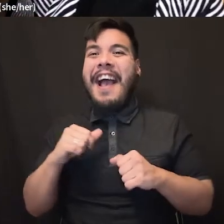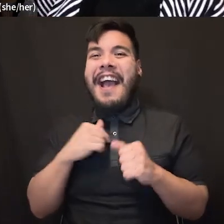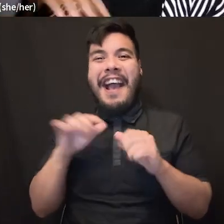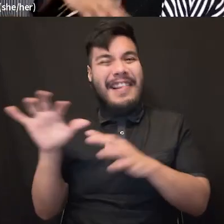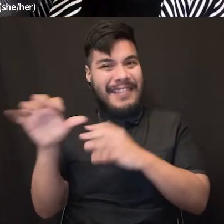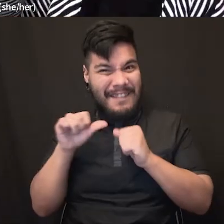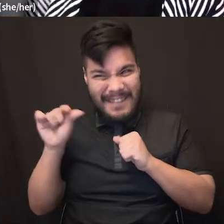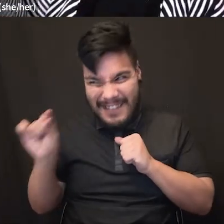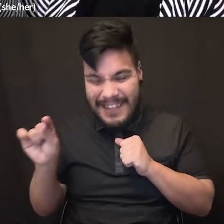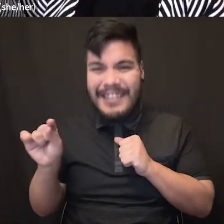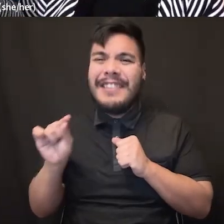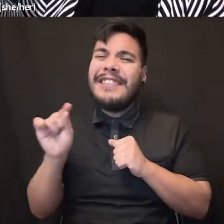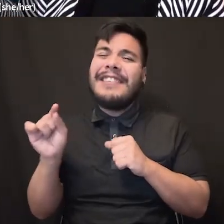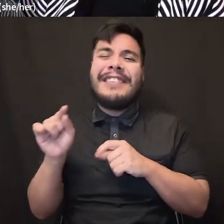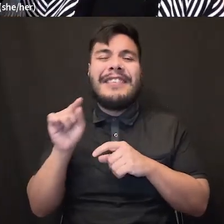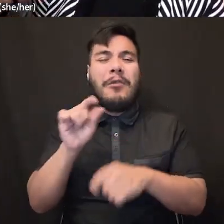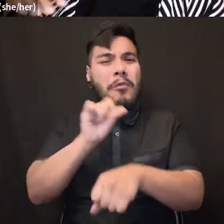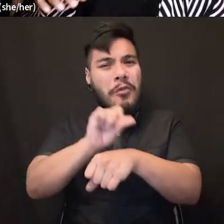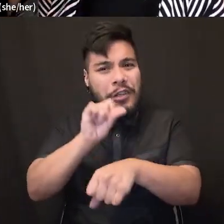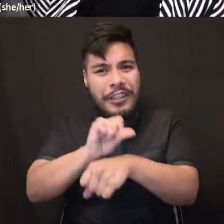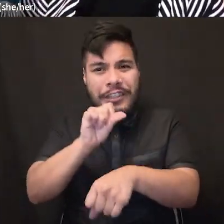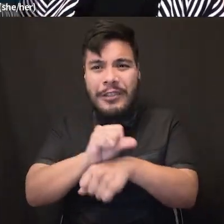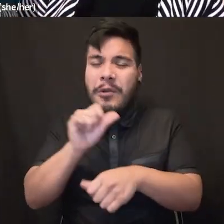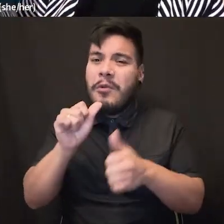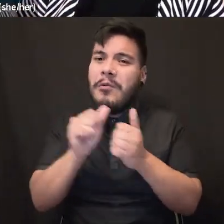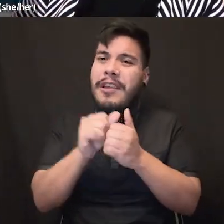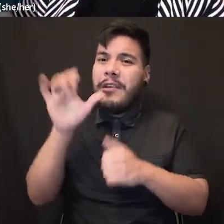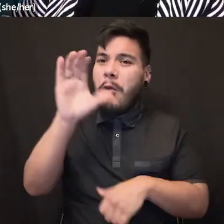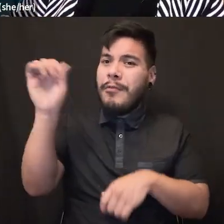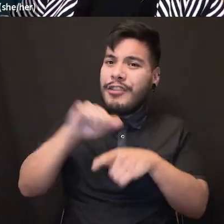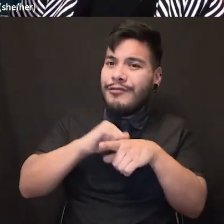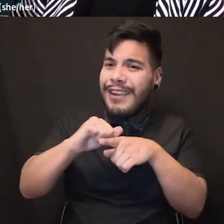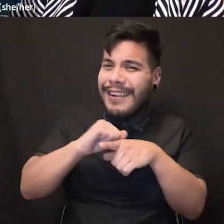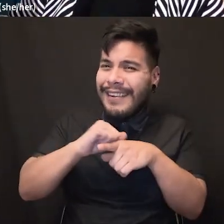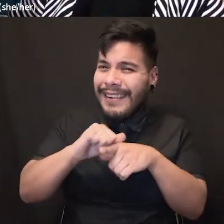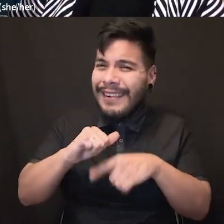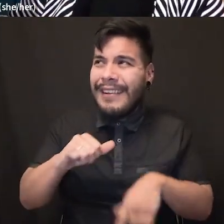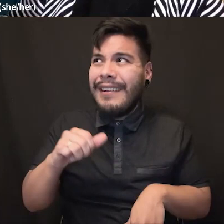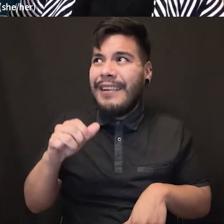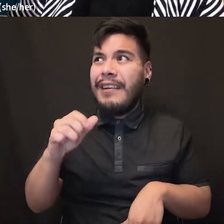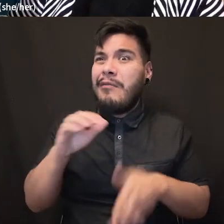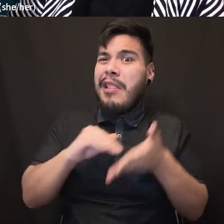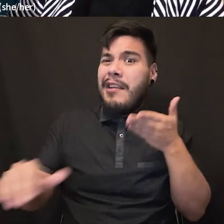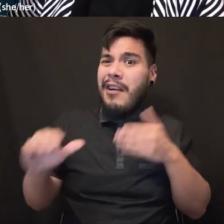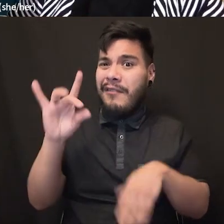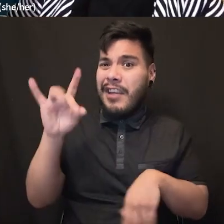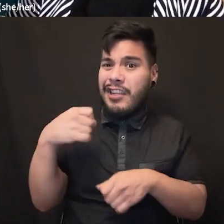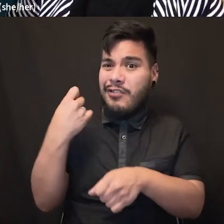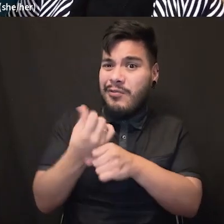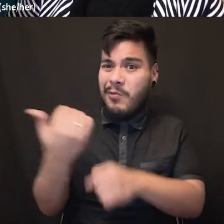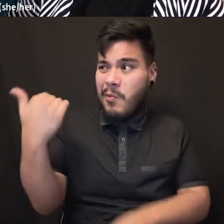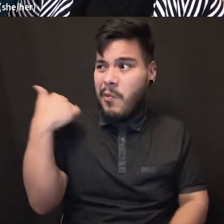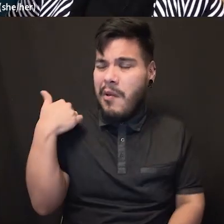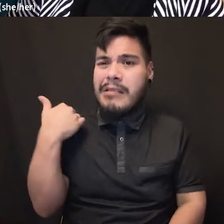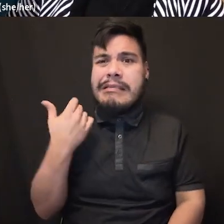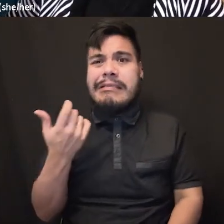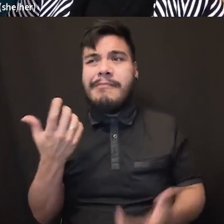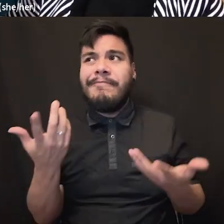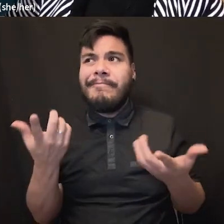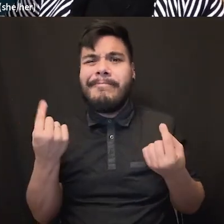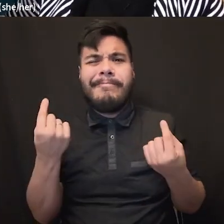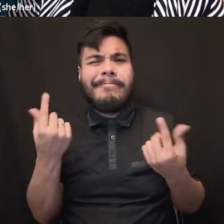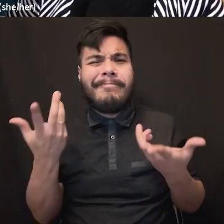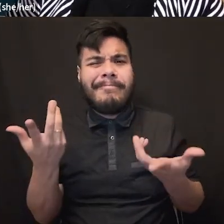and then worked in corporate training for a while. And then when I got laid off about 8 years ago, I was like, you know